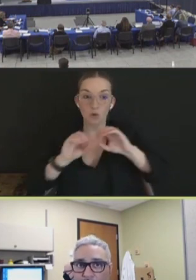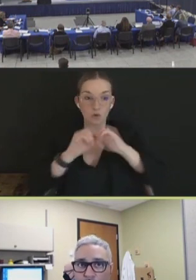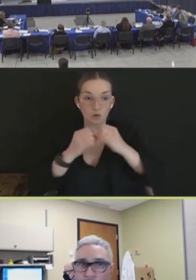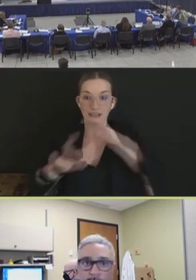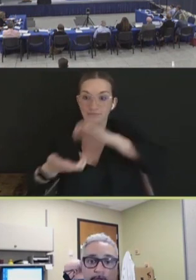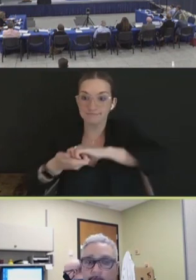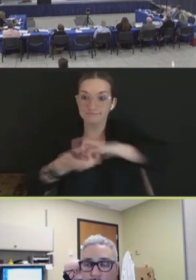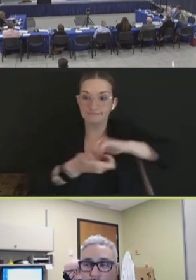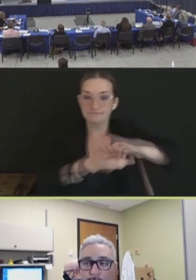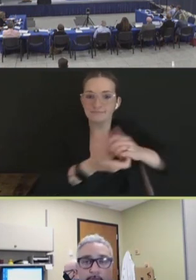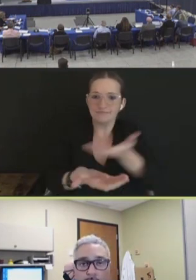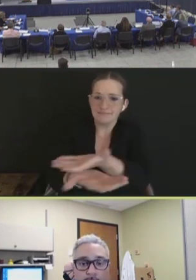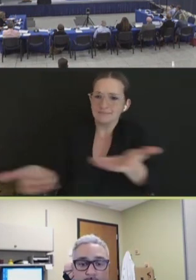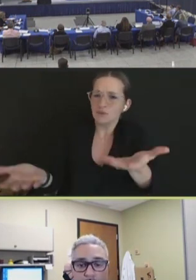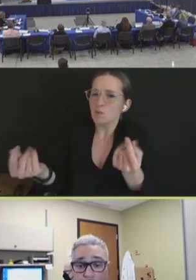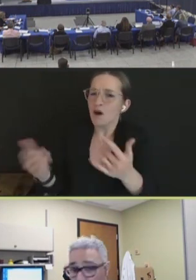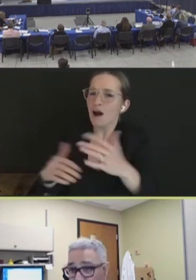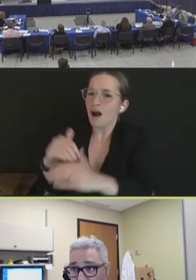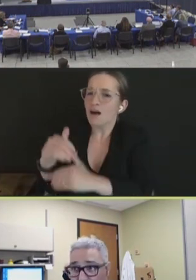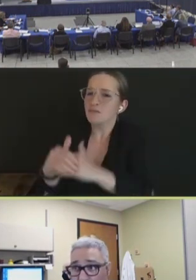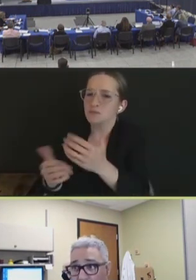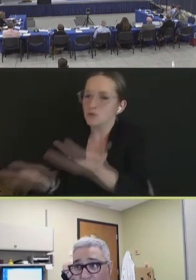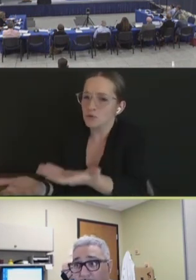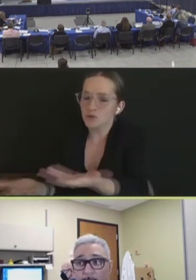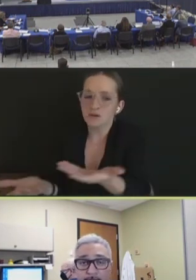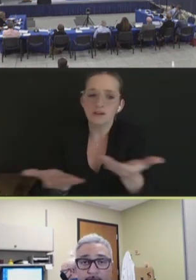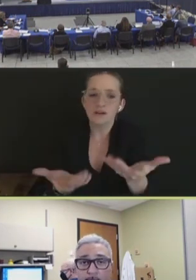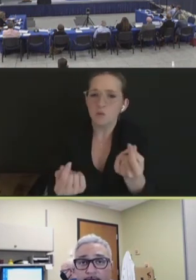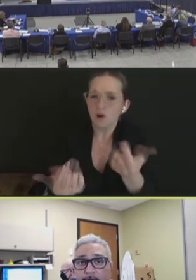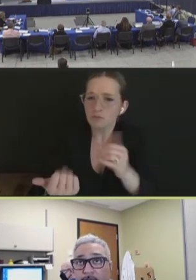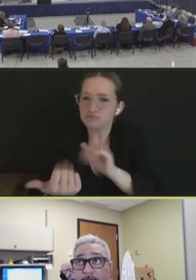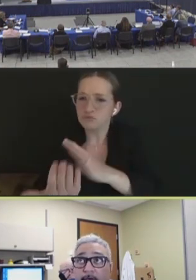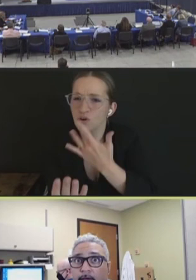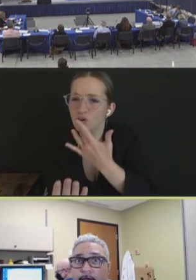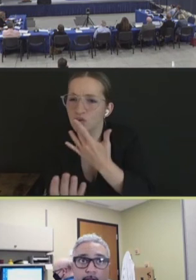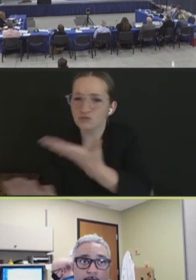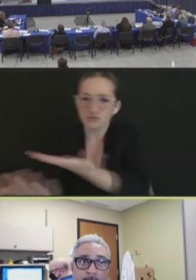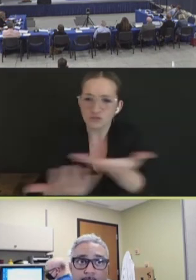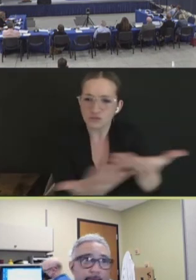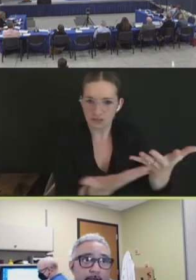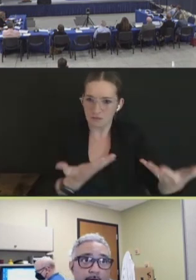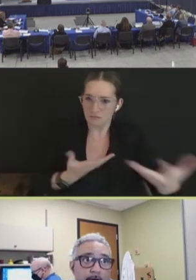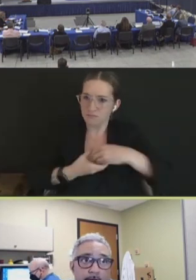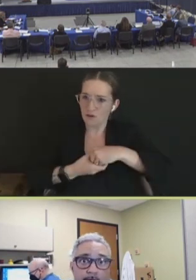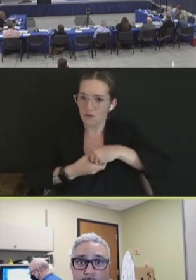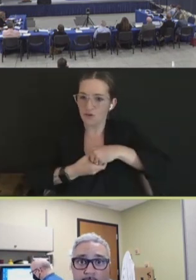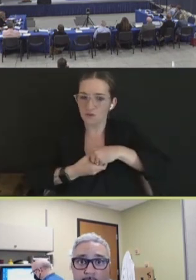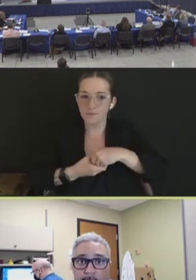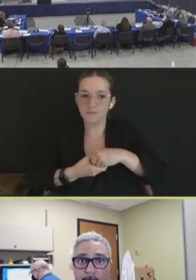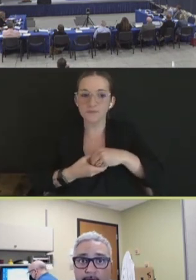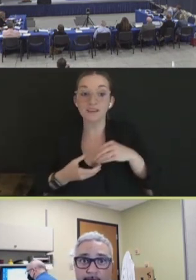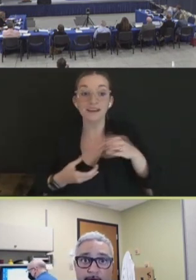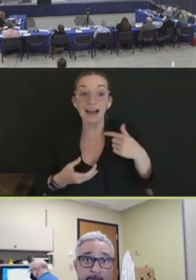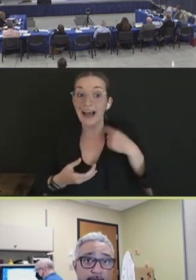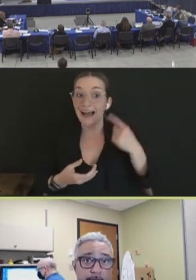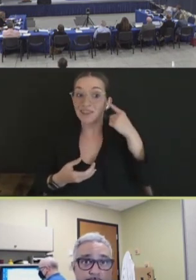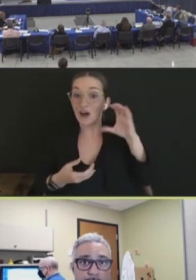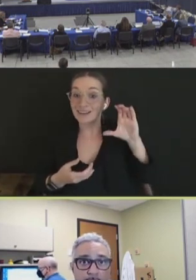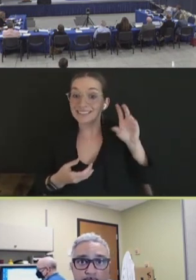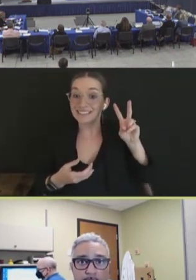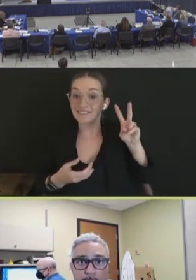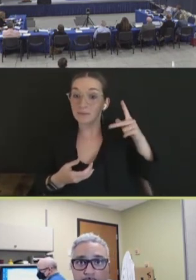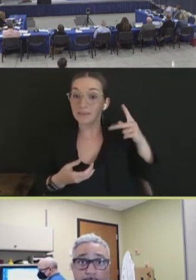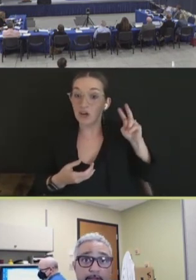they're comfortable with, what appropriate approaches are, is really important. And even though I didn't think CVPR, was going to be my area of